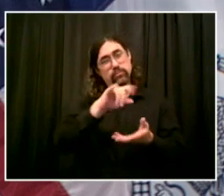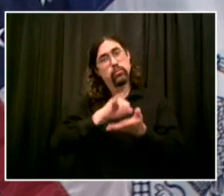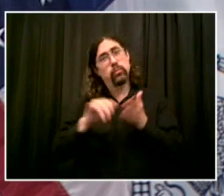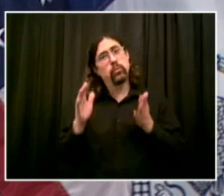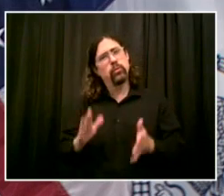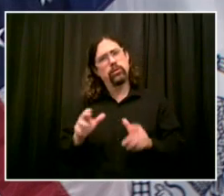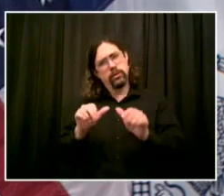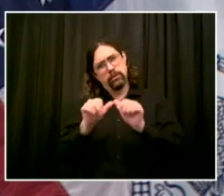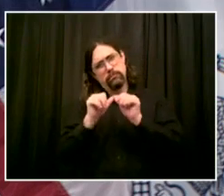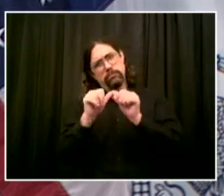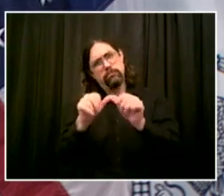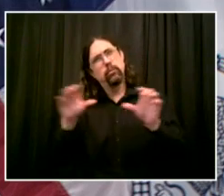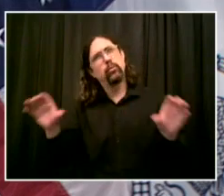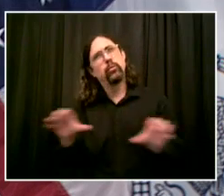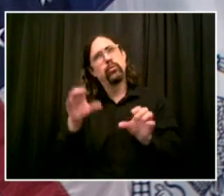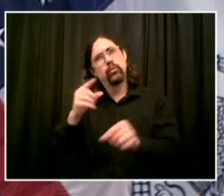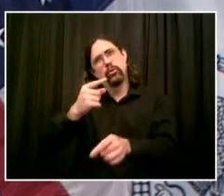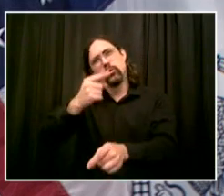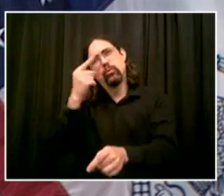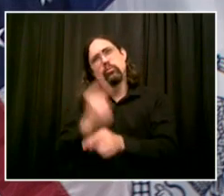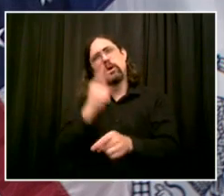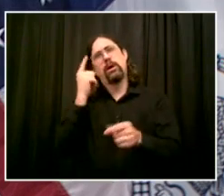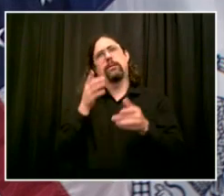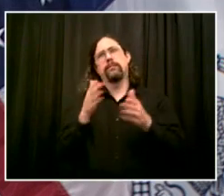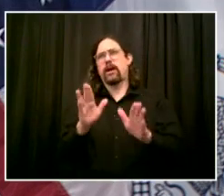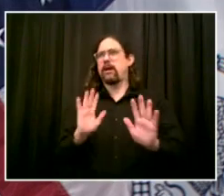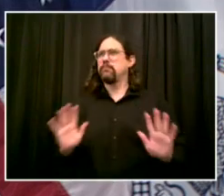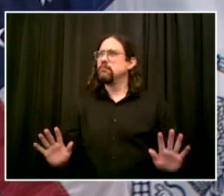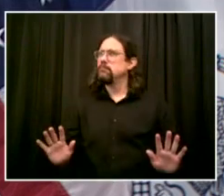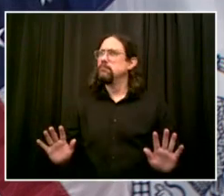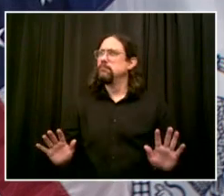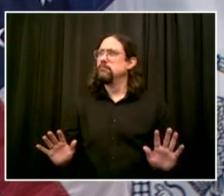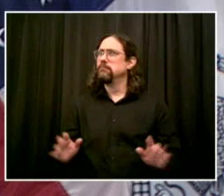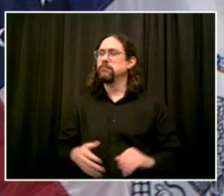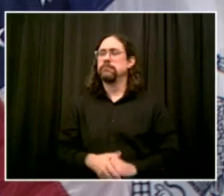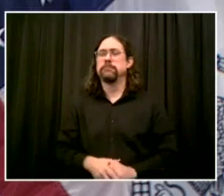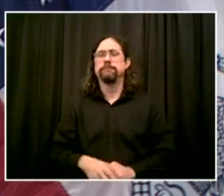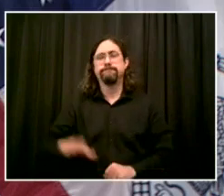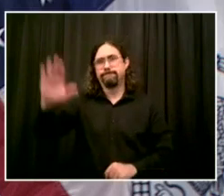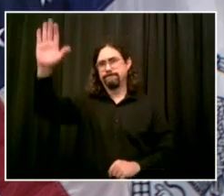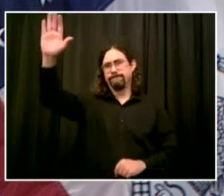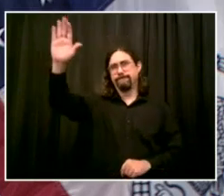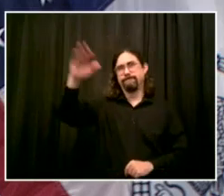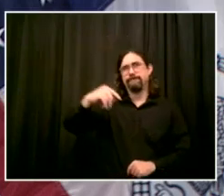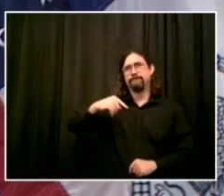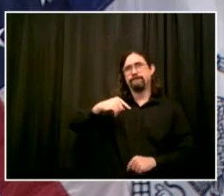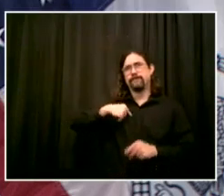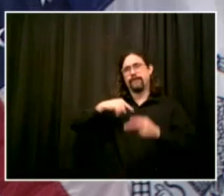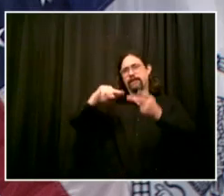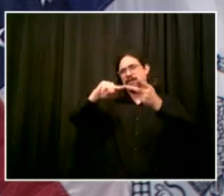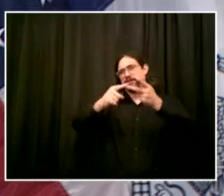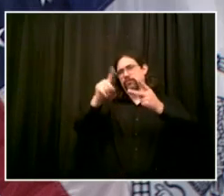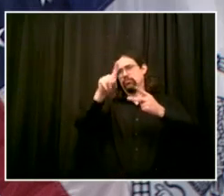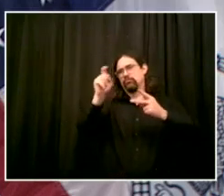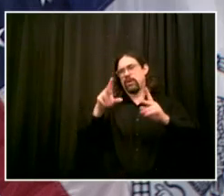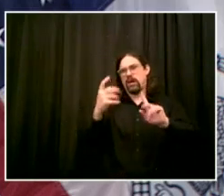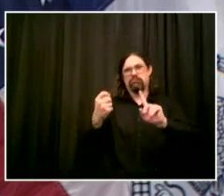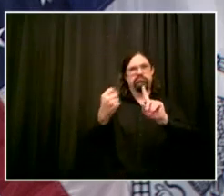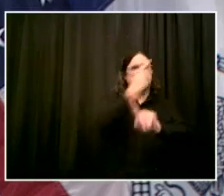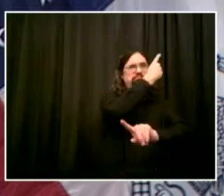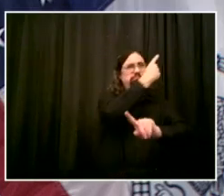Henry, do you have I do have another question, and it's a completely separate topic. Yep. I'm wondering